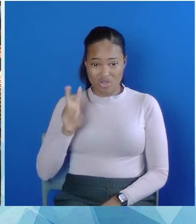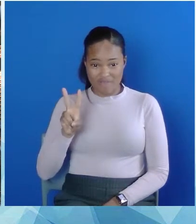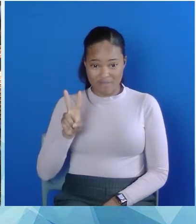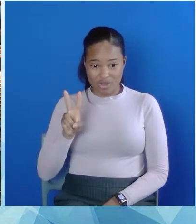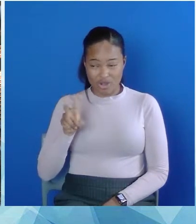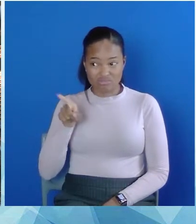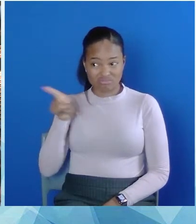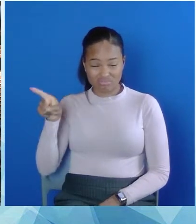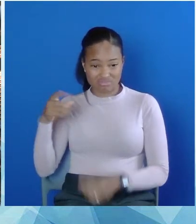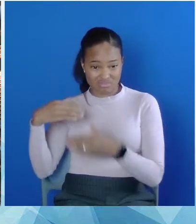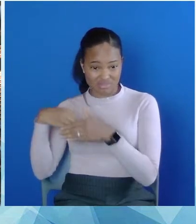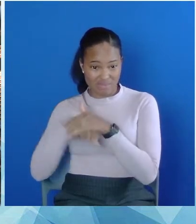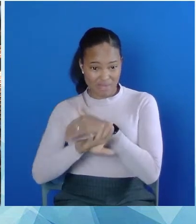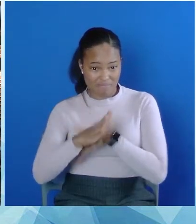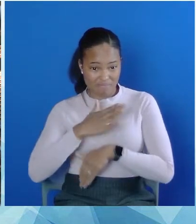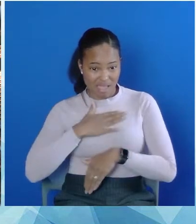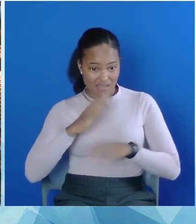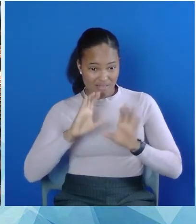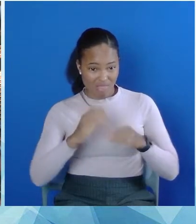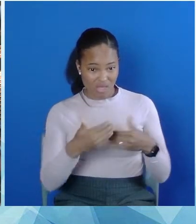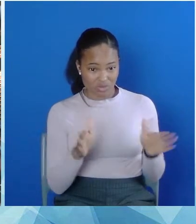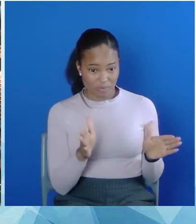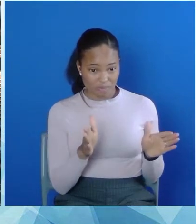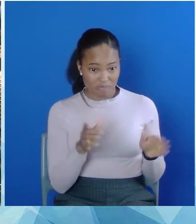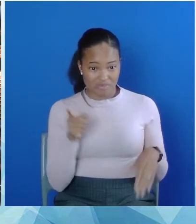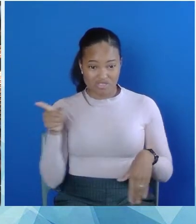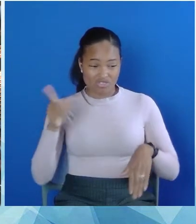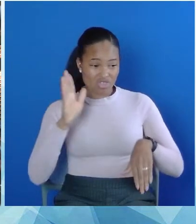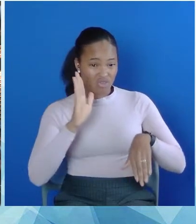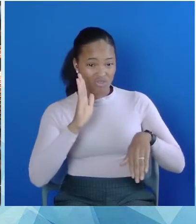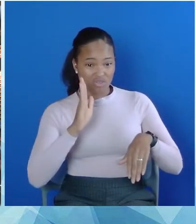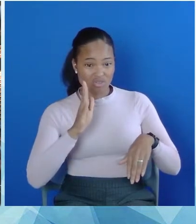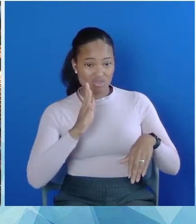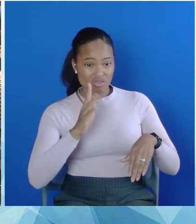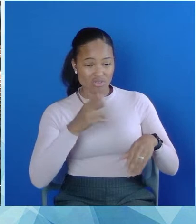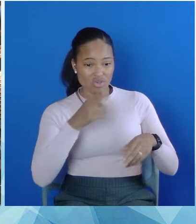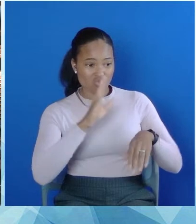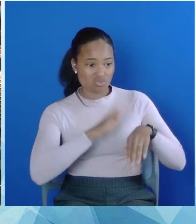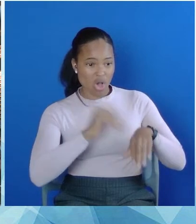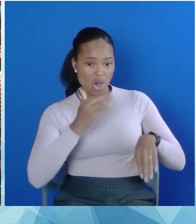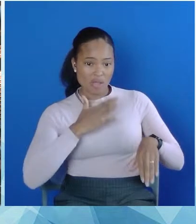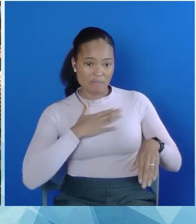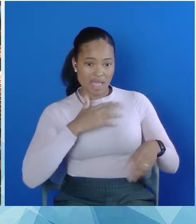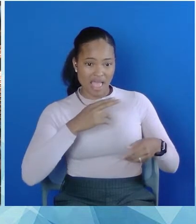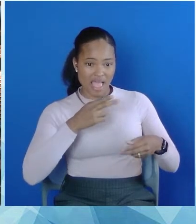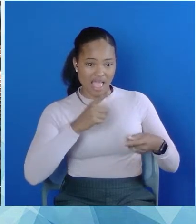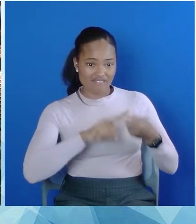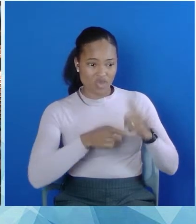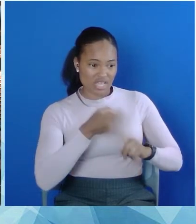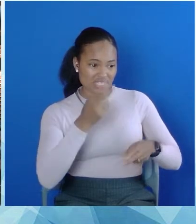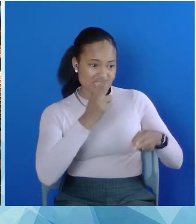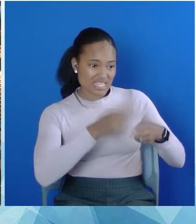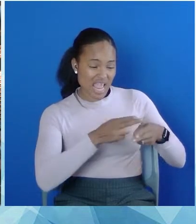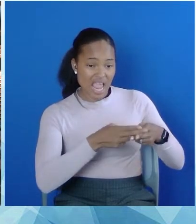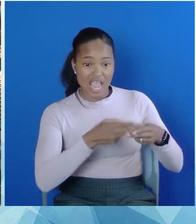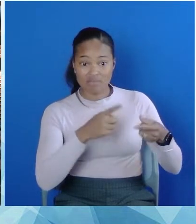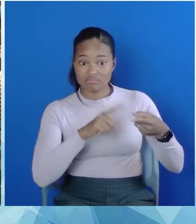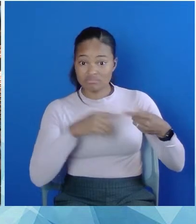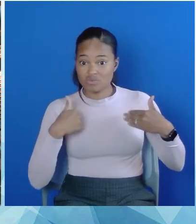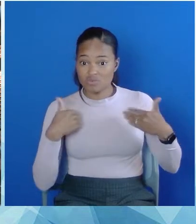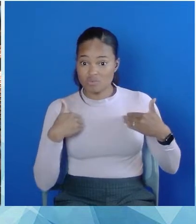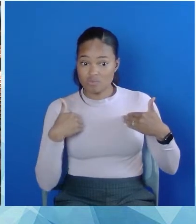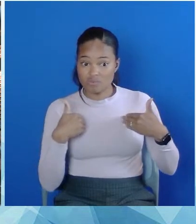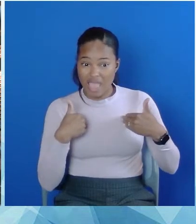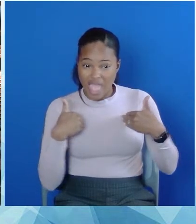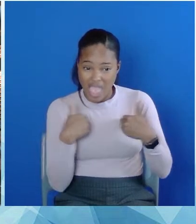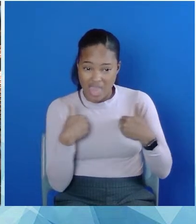when she came into my classroom and she called my friends names such as an animal and